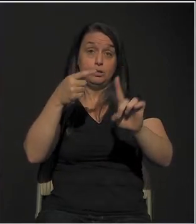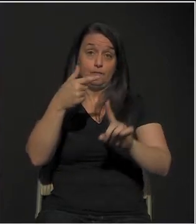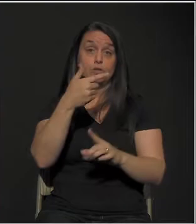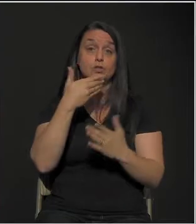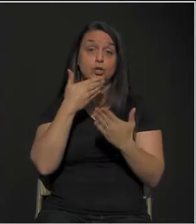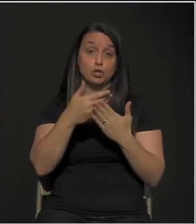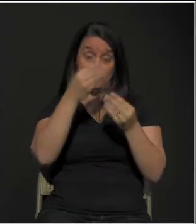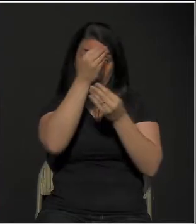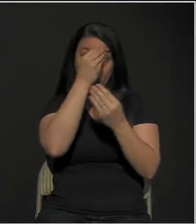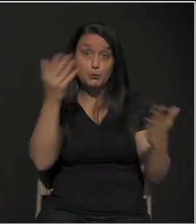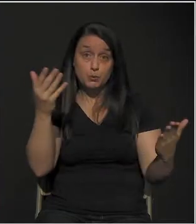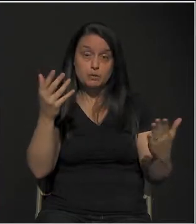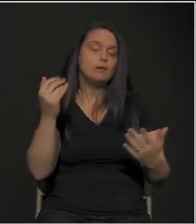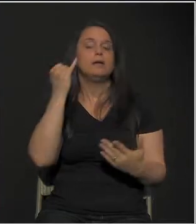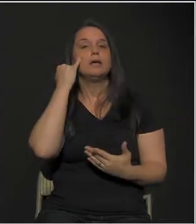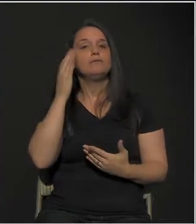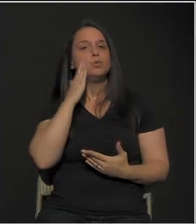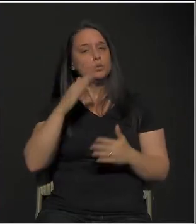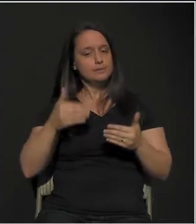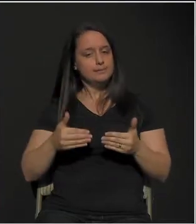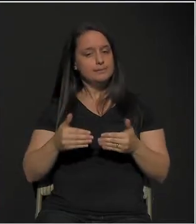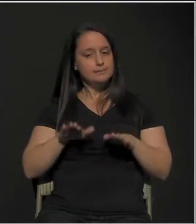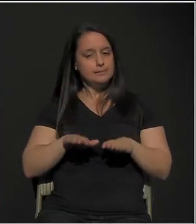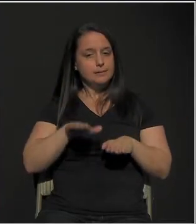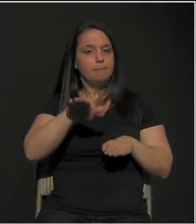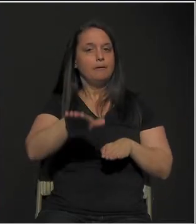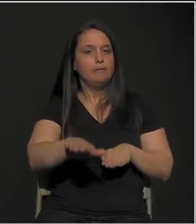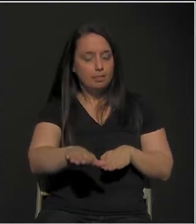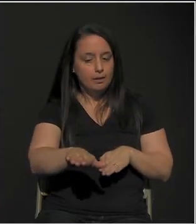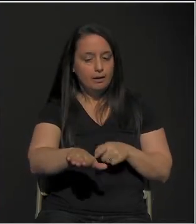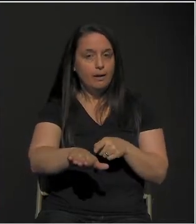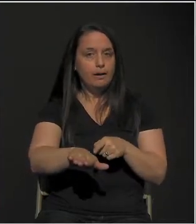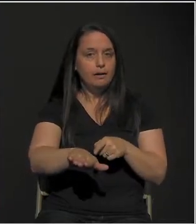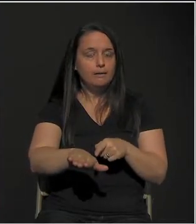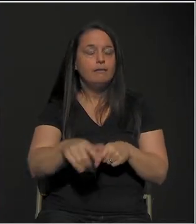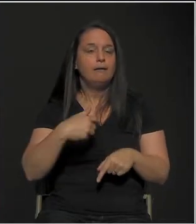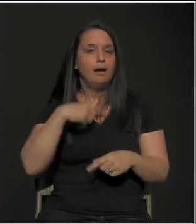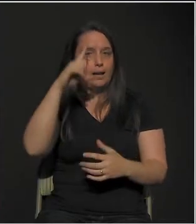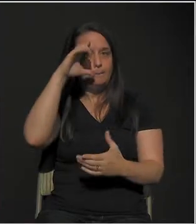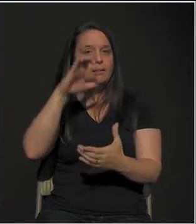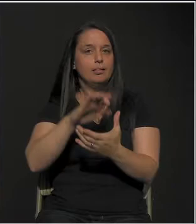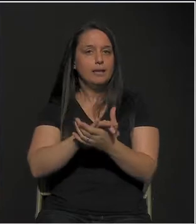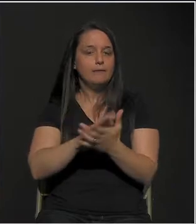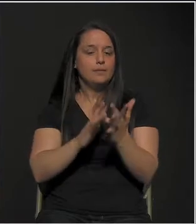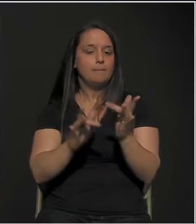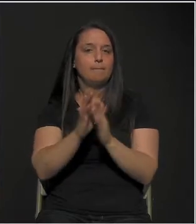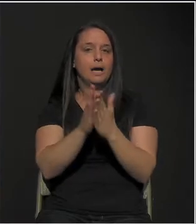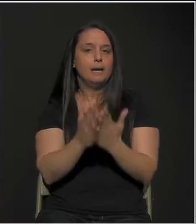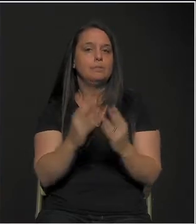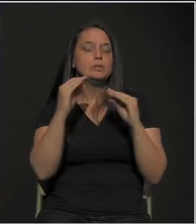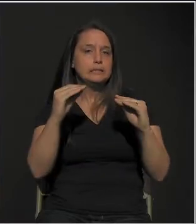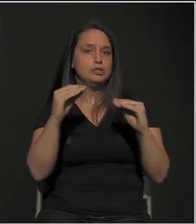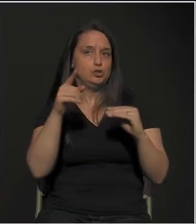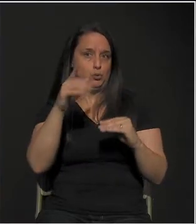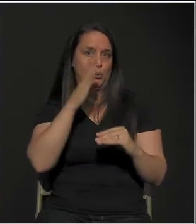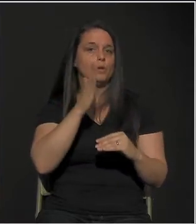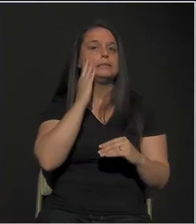in Jesus Christ, if you will step into that, I believe the Bible teaches that you will experience the power of